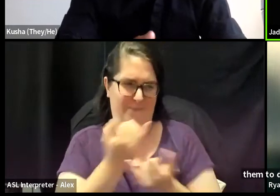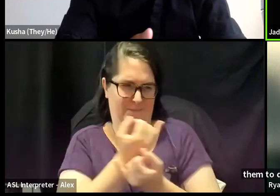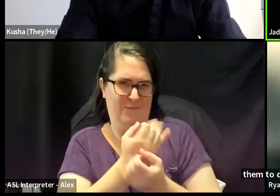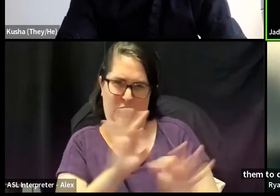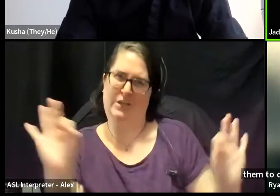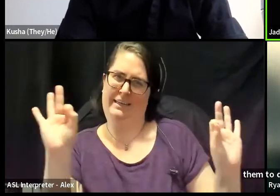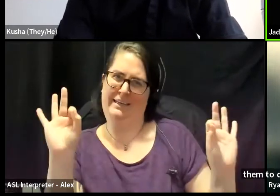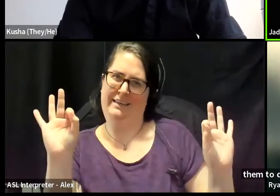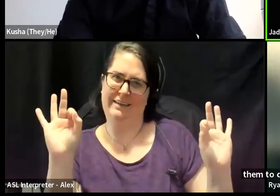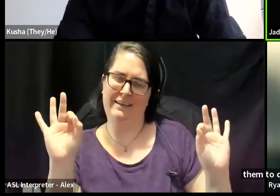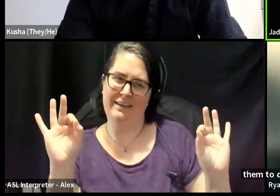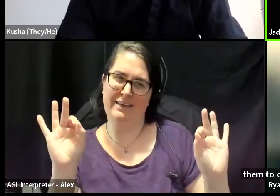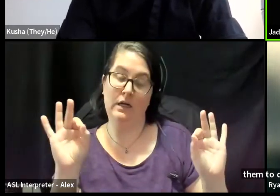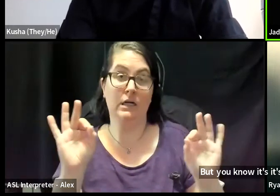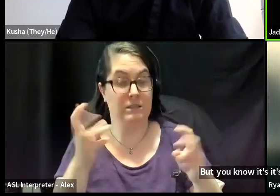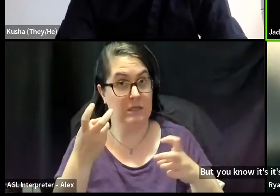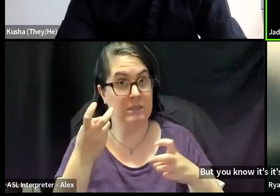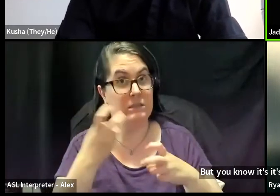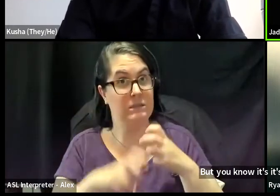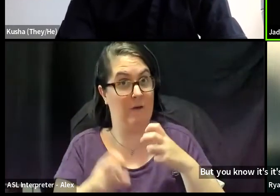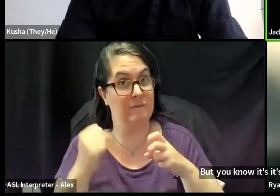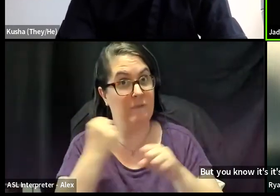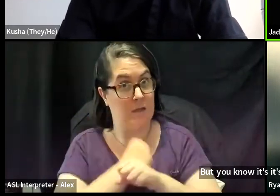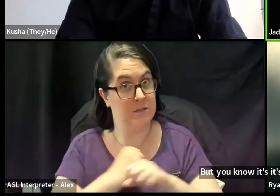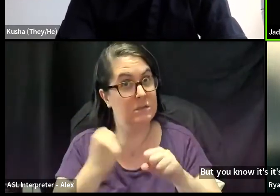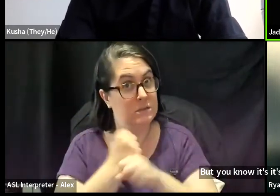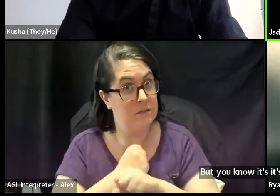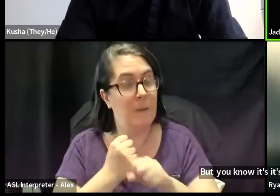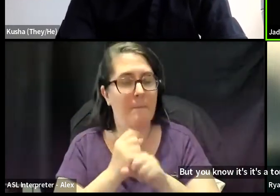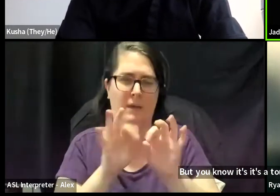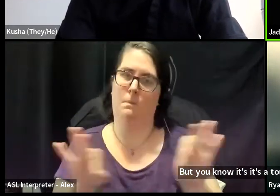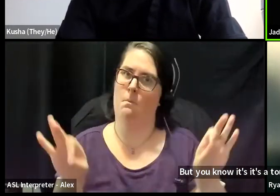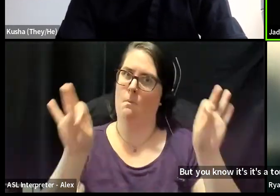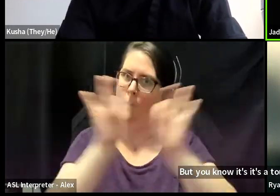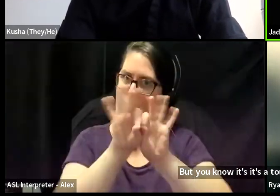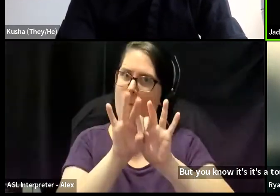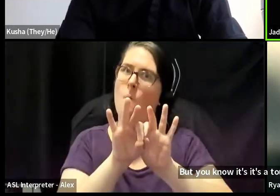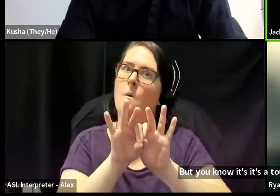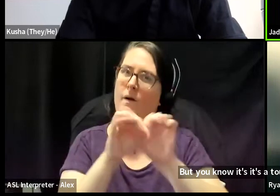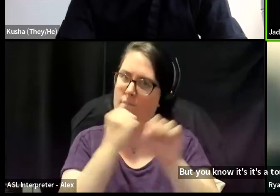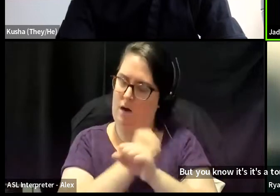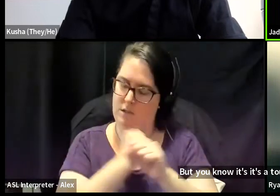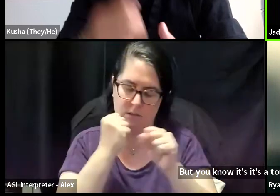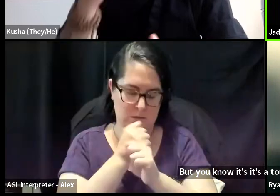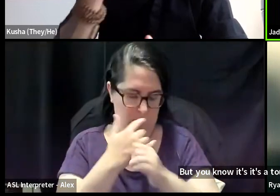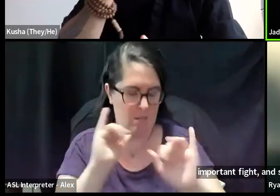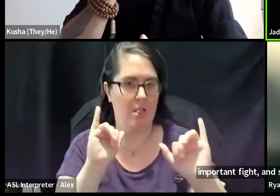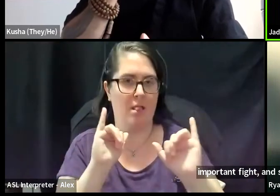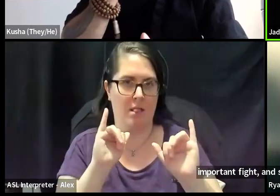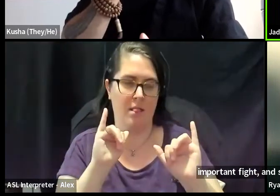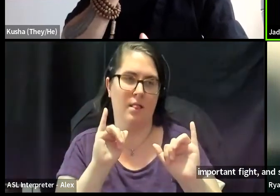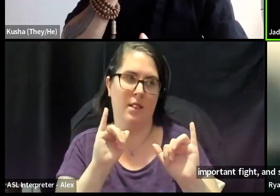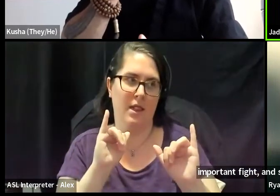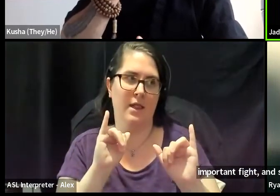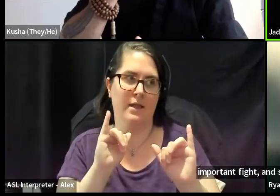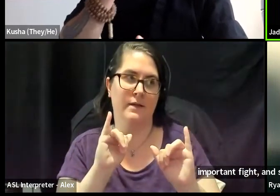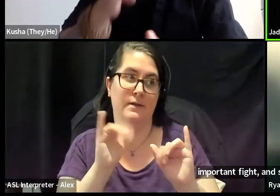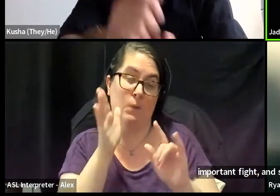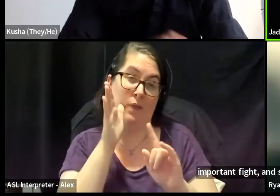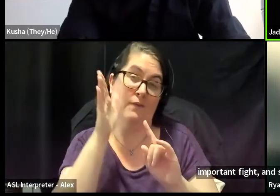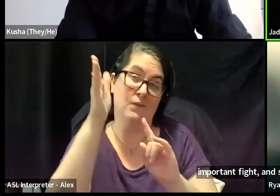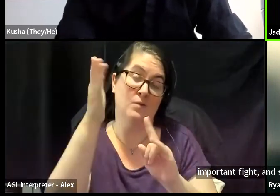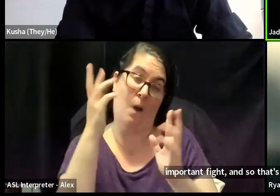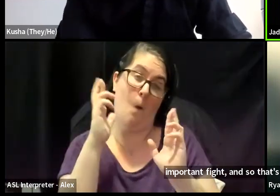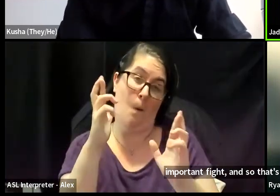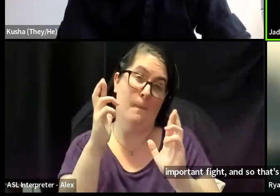it's a tough fight, but it's an important fight. And so that's what I see as the hope for the future, is